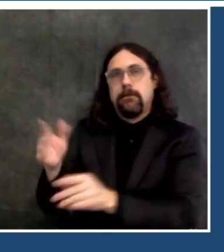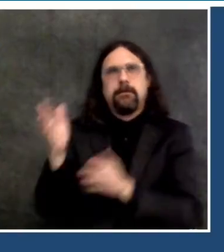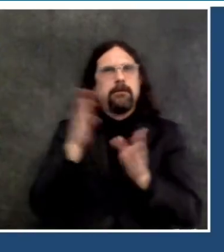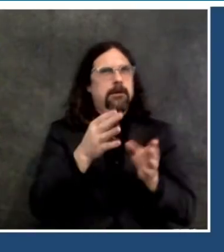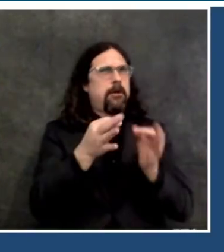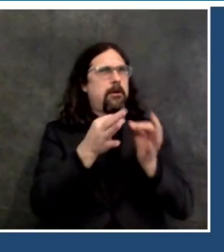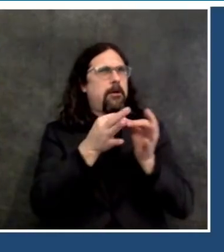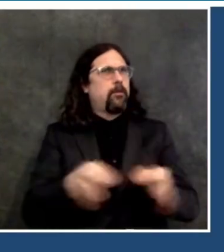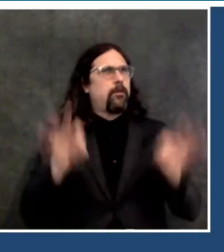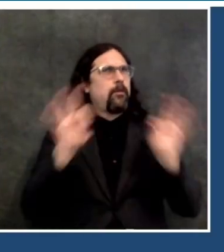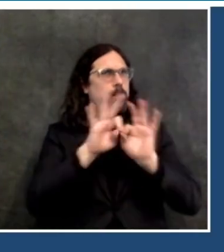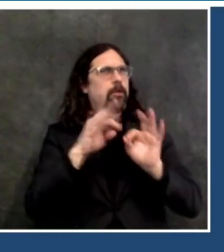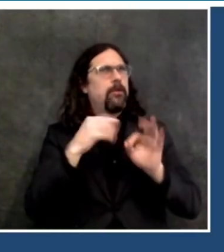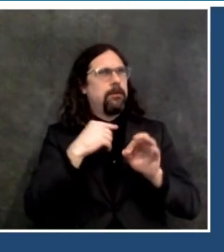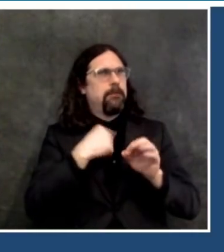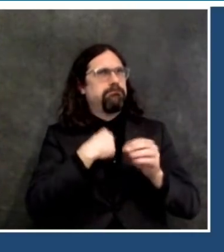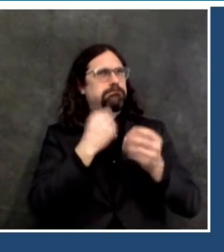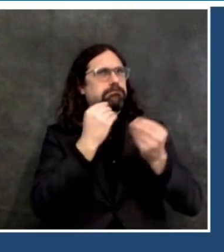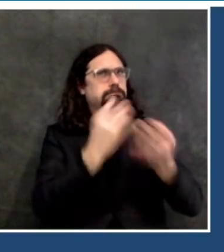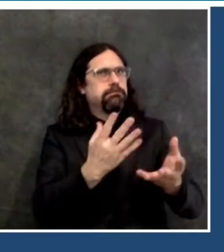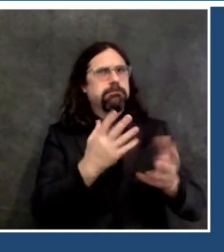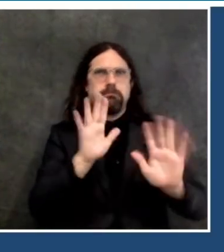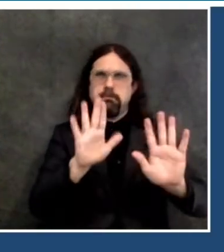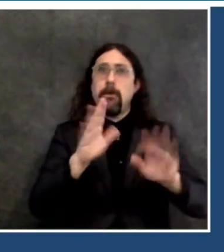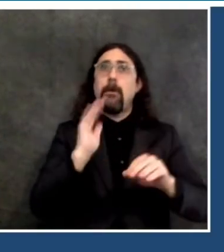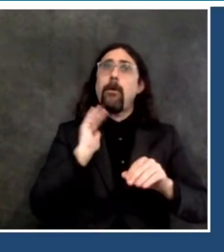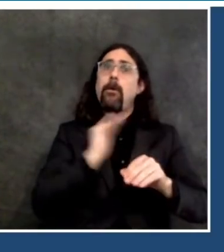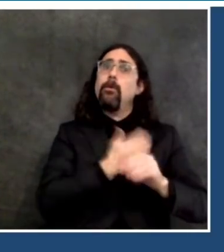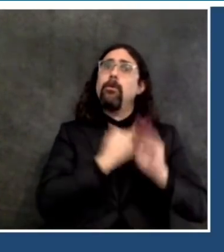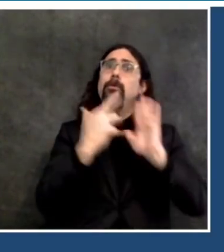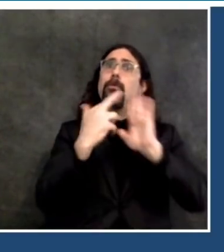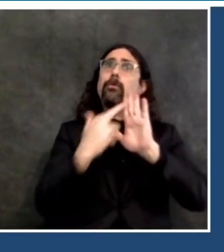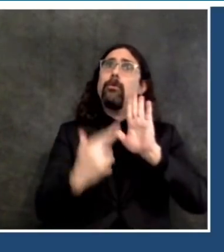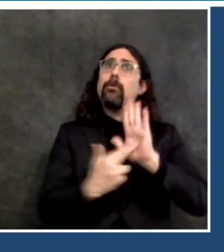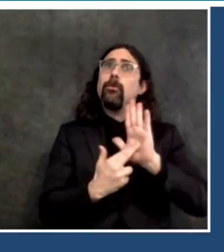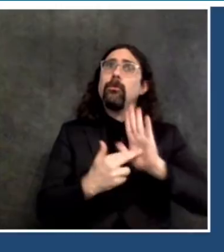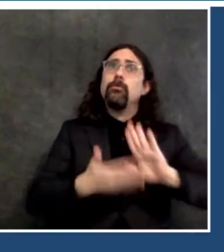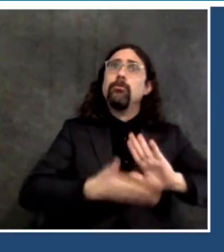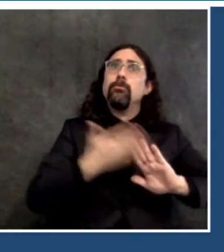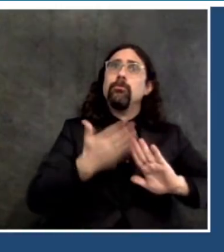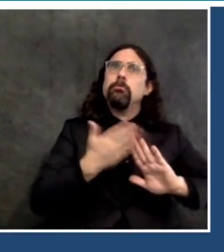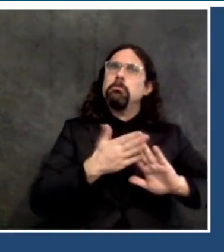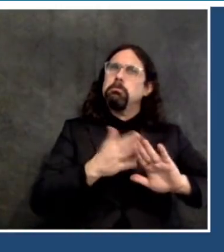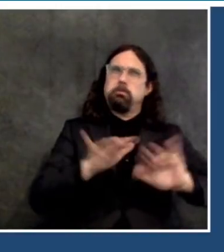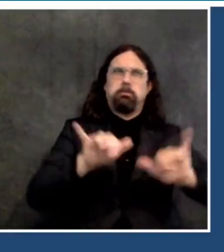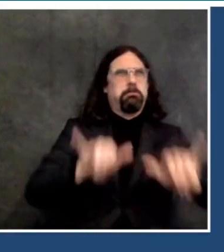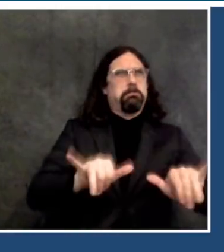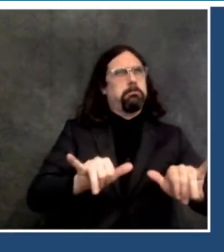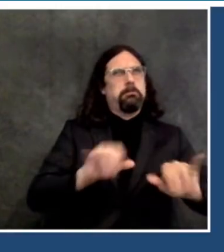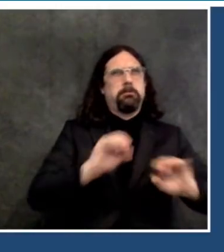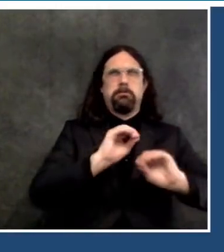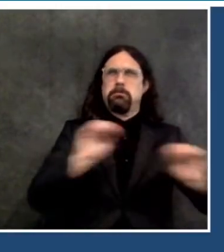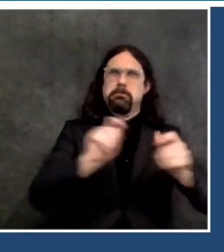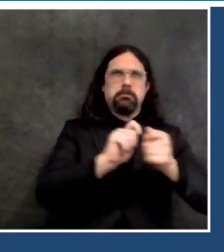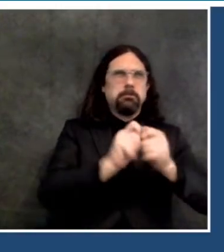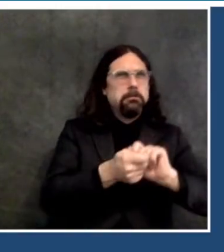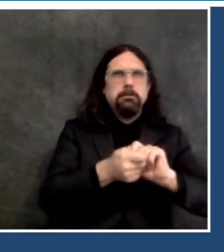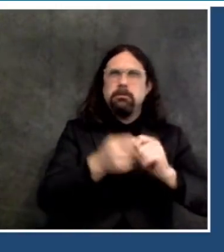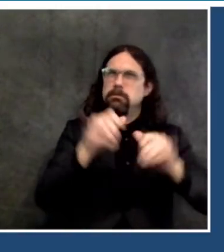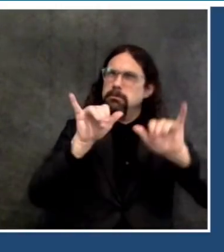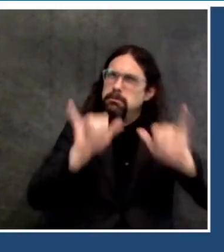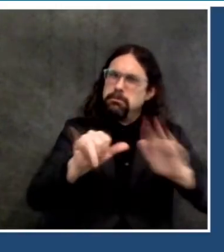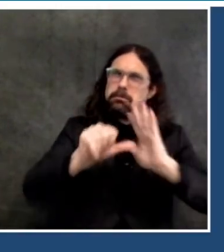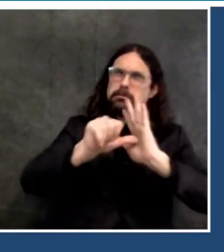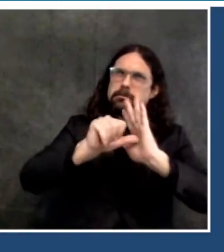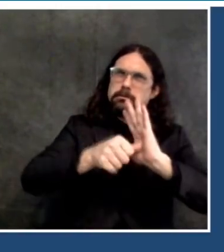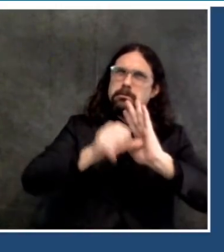The most important things are still the basic hygiene, covering your mouth when you cough and sneeze, wash your hands a lot, use hand sanitizer. Still, that's